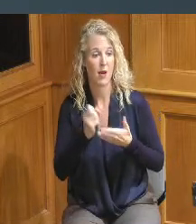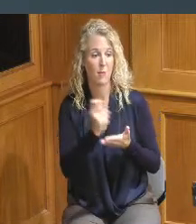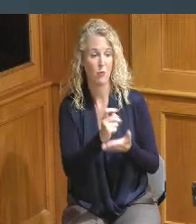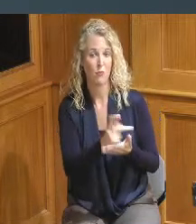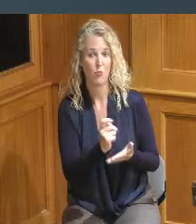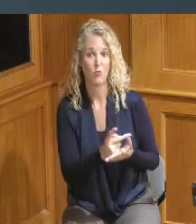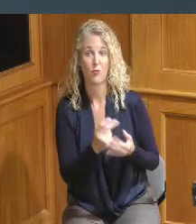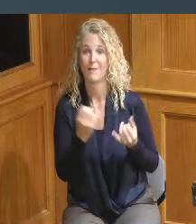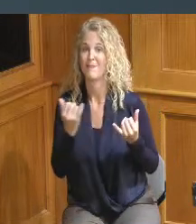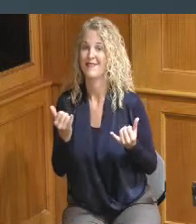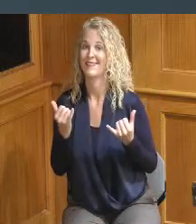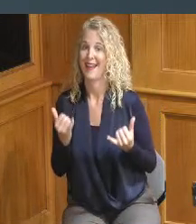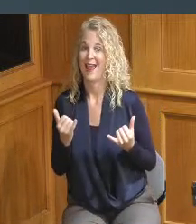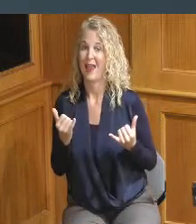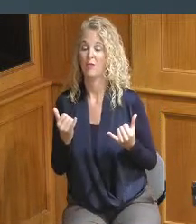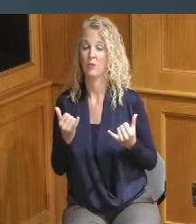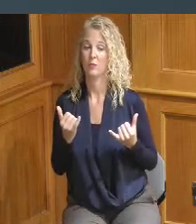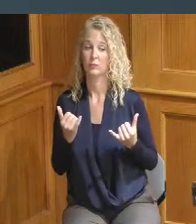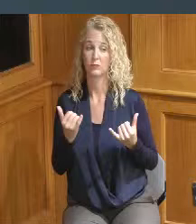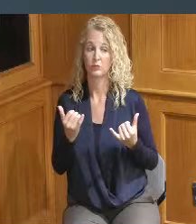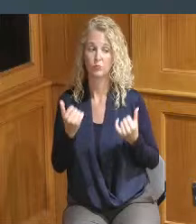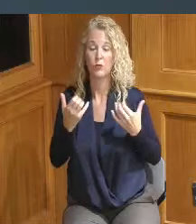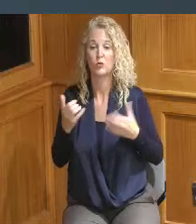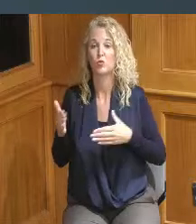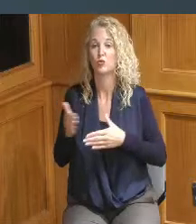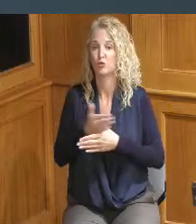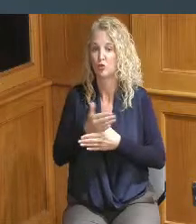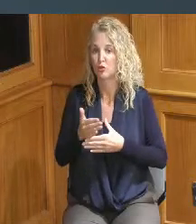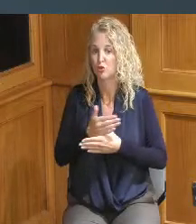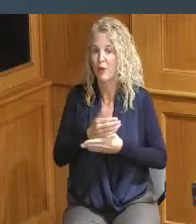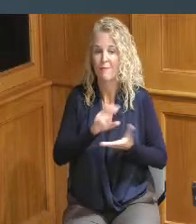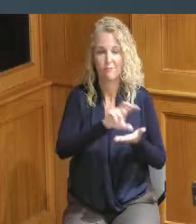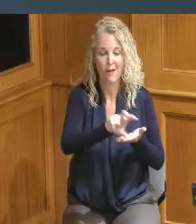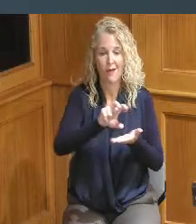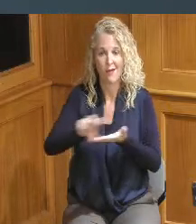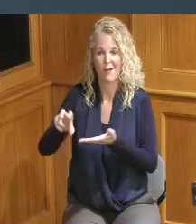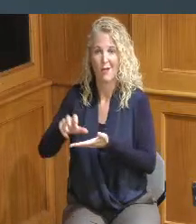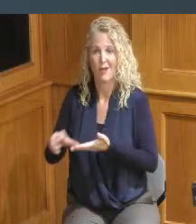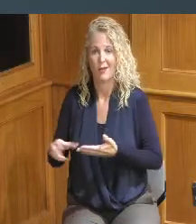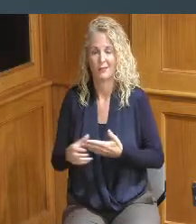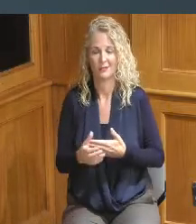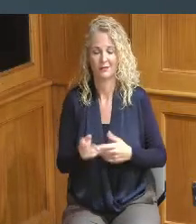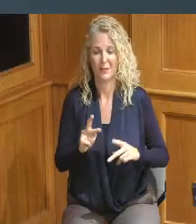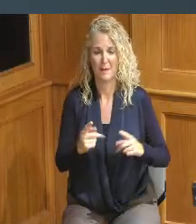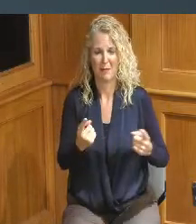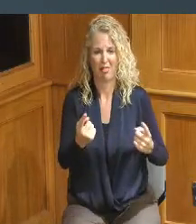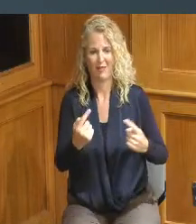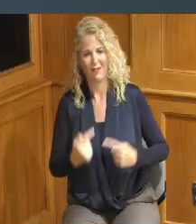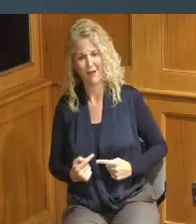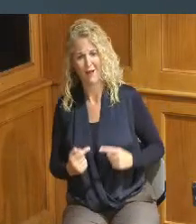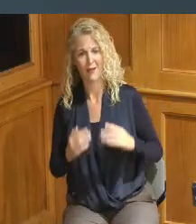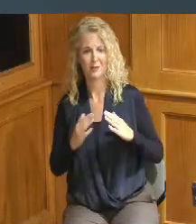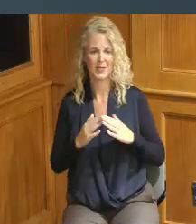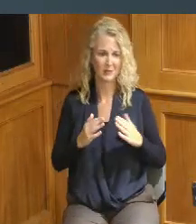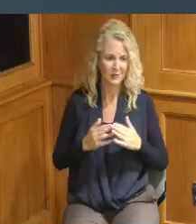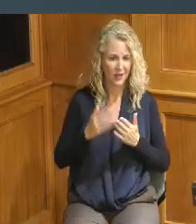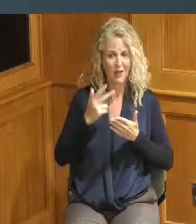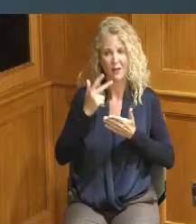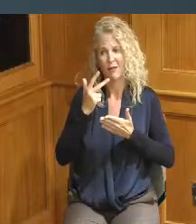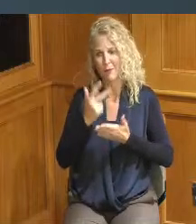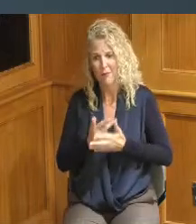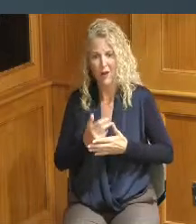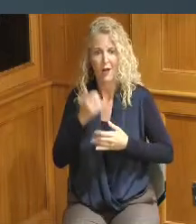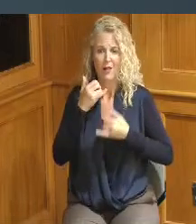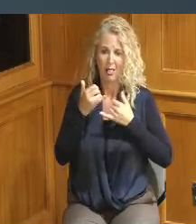sure now that we take it out to the community instead of them trying to come downtown and call 1-800 numbers and